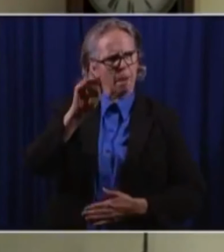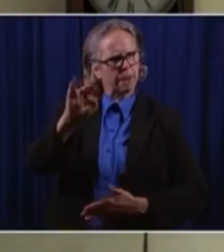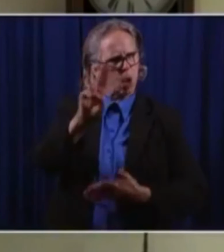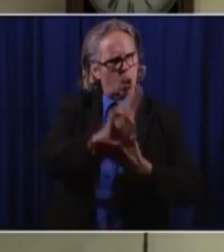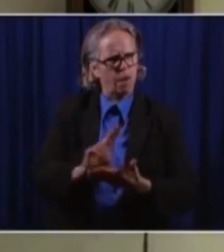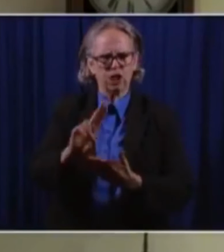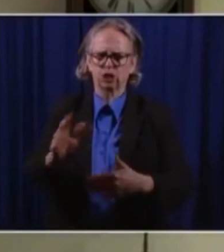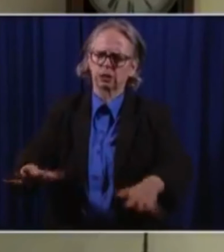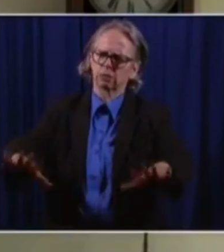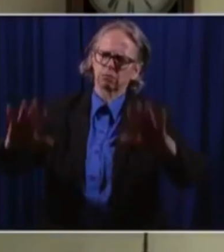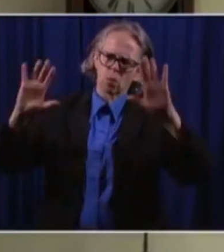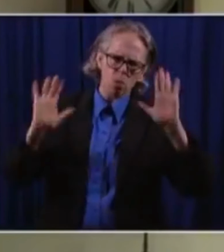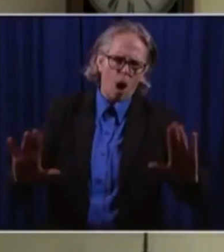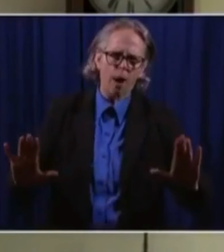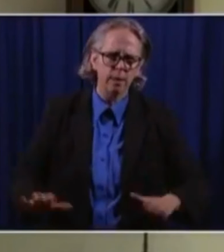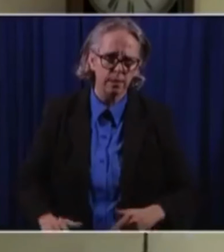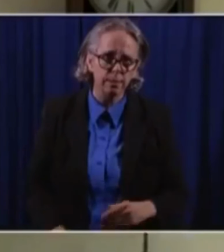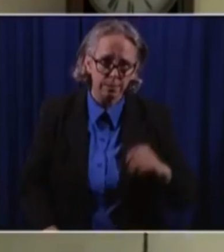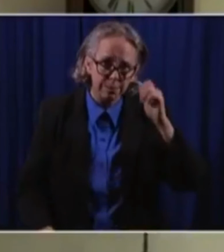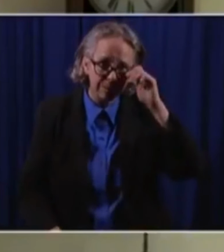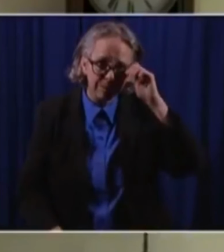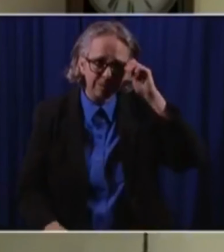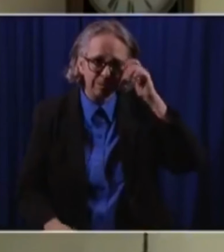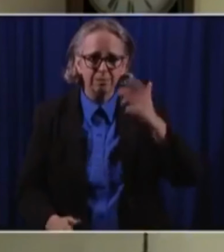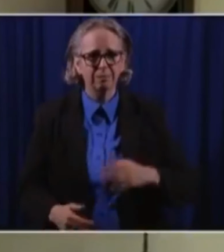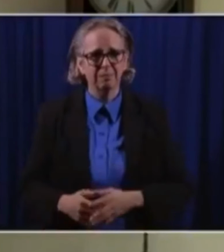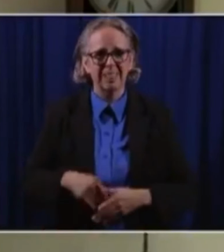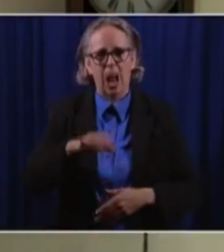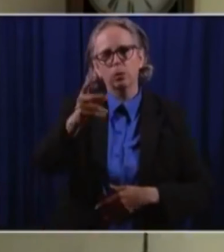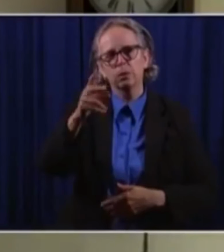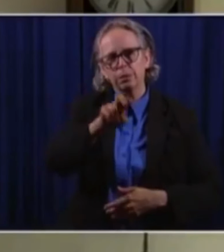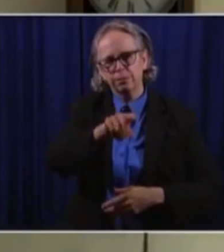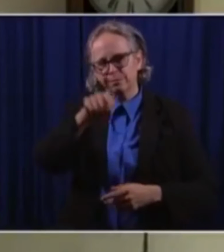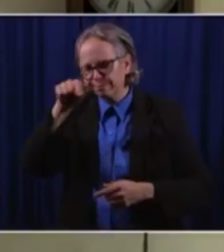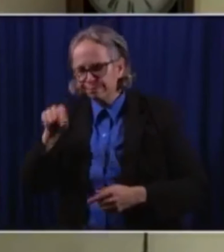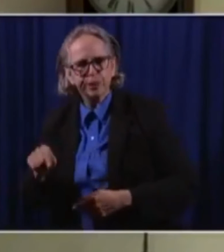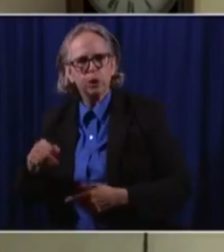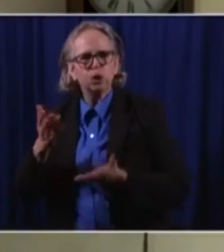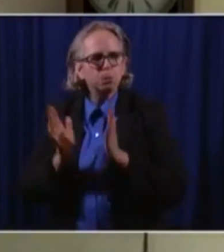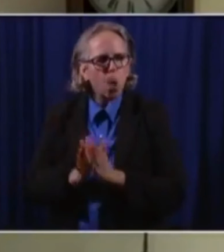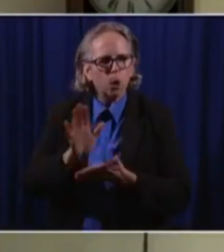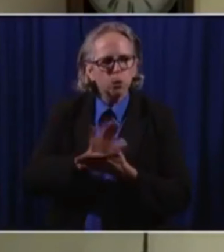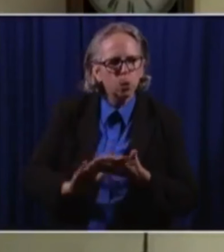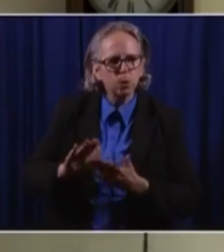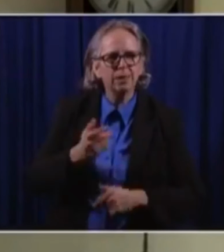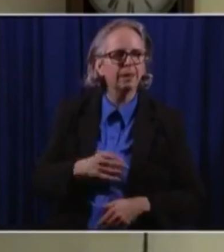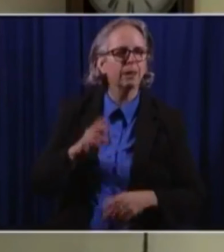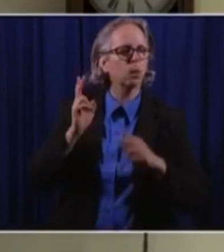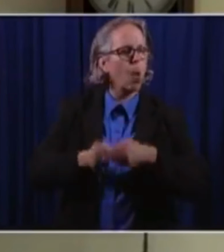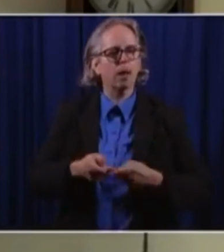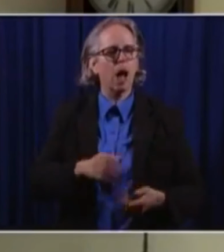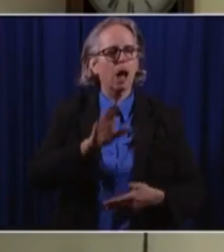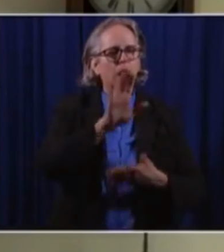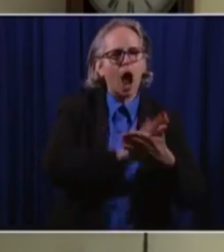University. One of our smaller schools, College of Worcester, they are